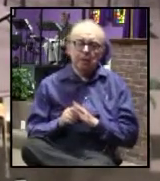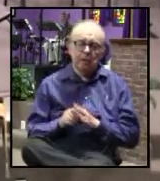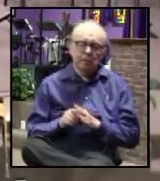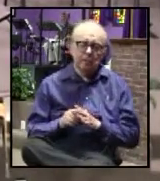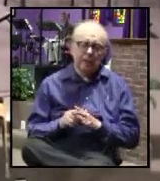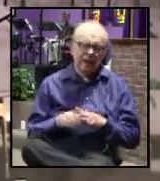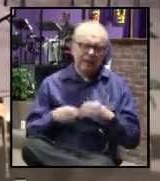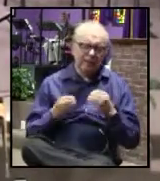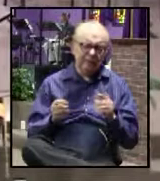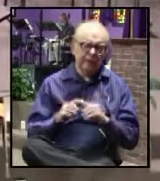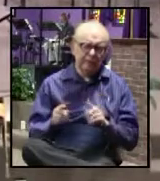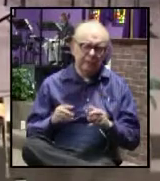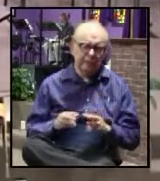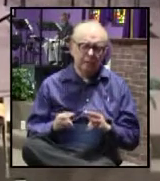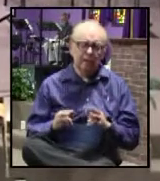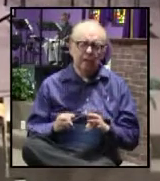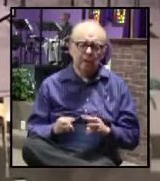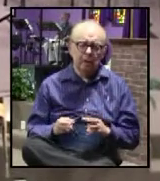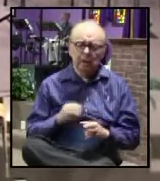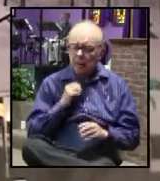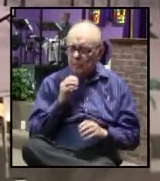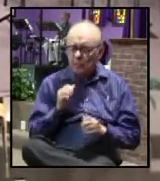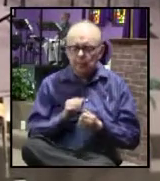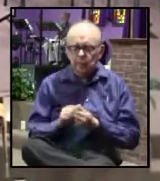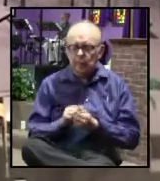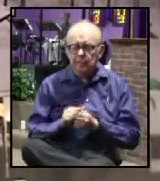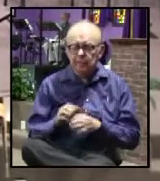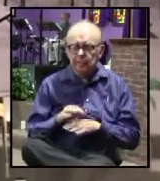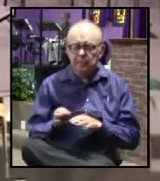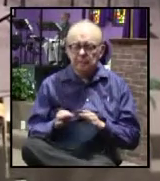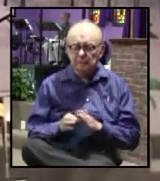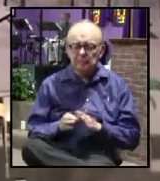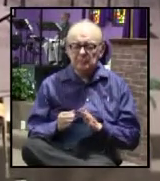Let me put it to you in better terms today, since we don't really wash feet all that often.